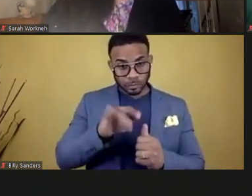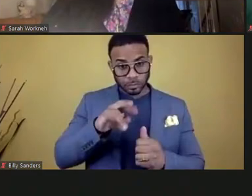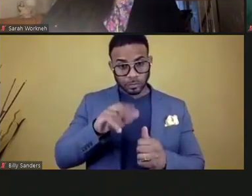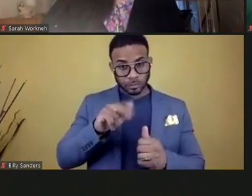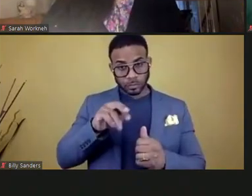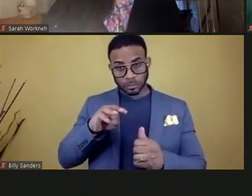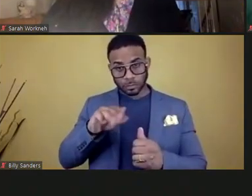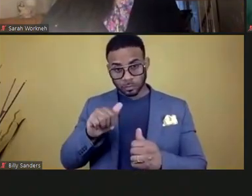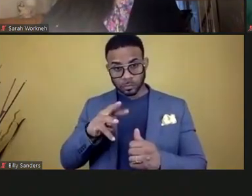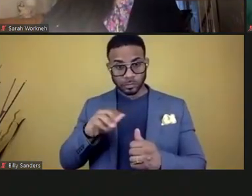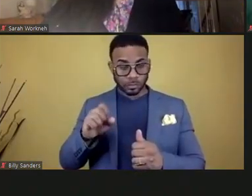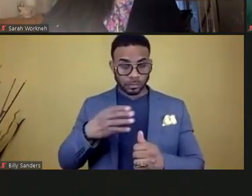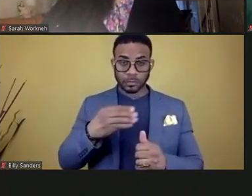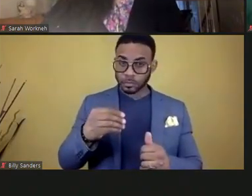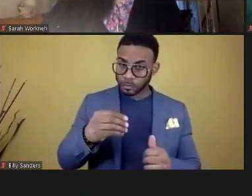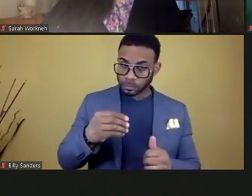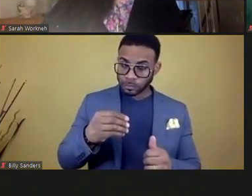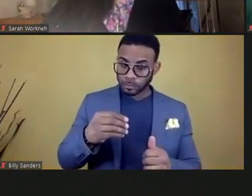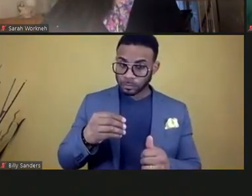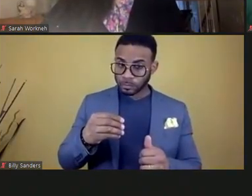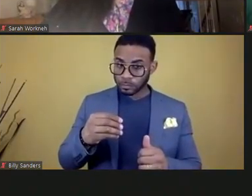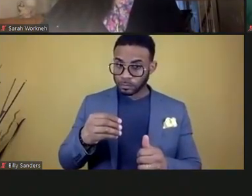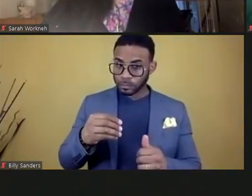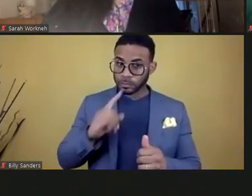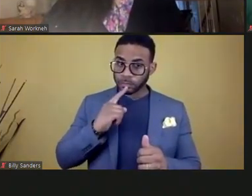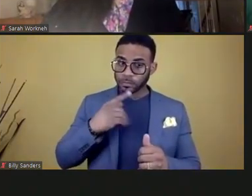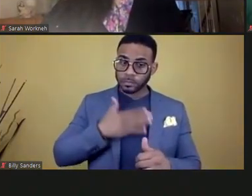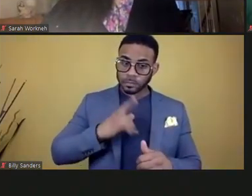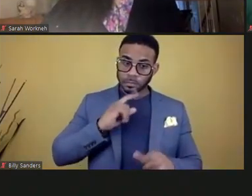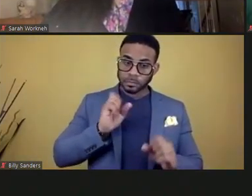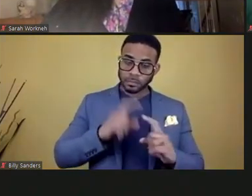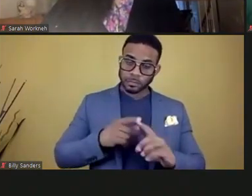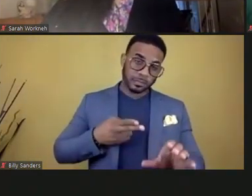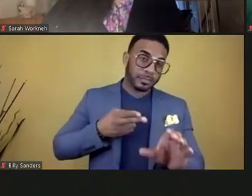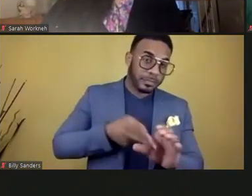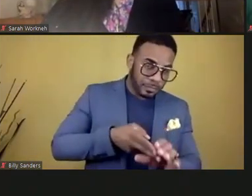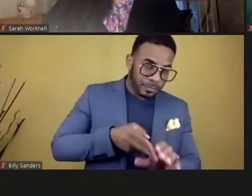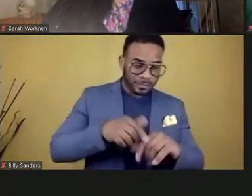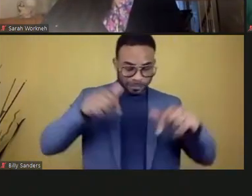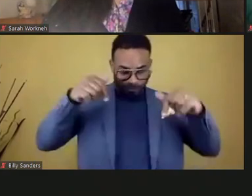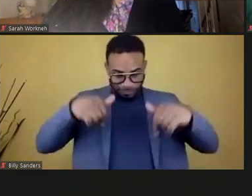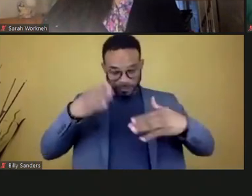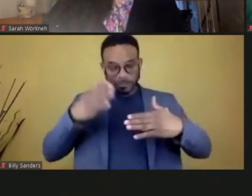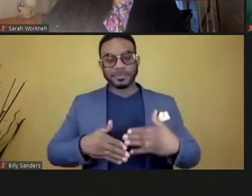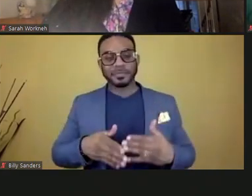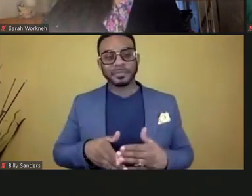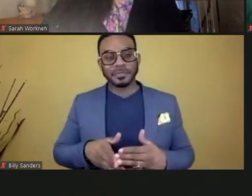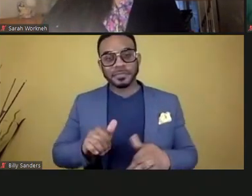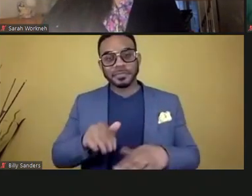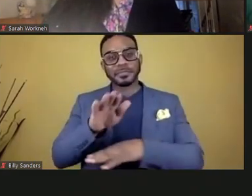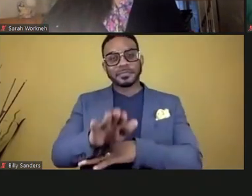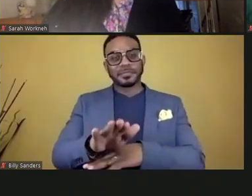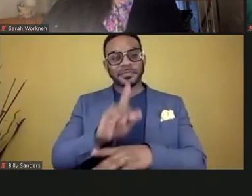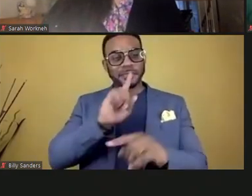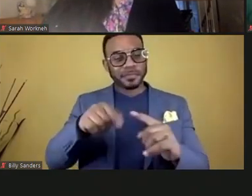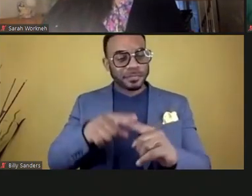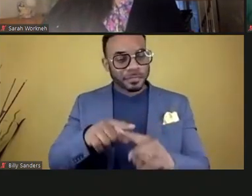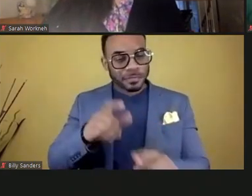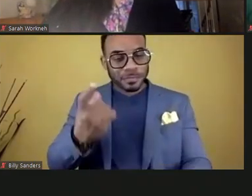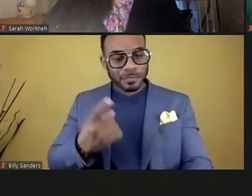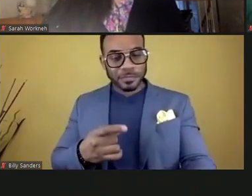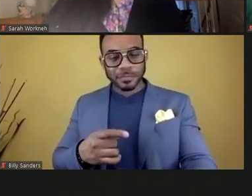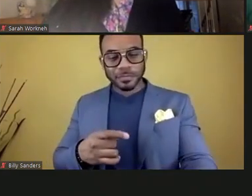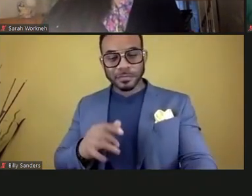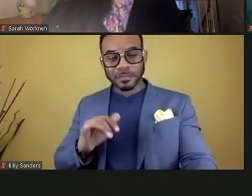of Mass MoCA. And it is a pleasure to be able to participate on this side this evening to talk about something